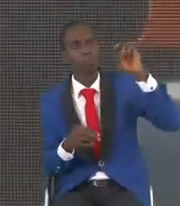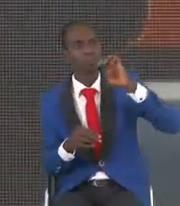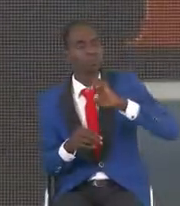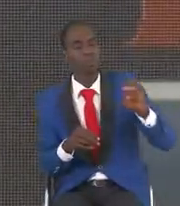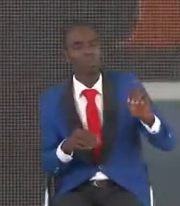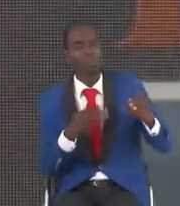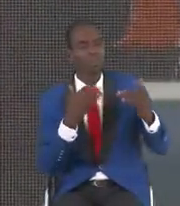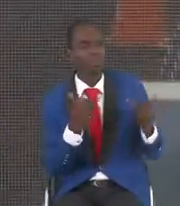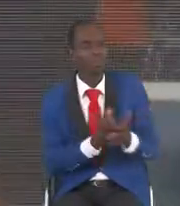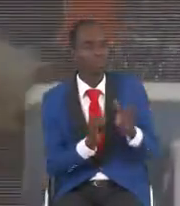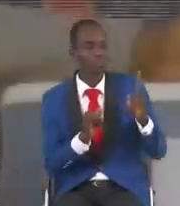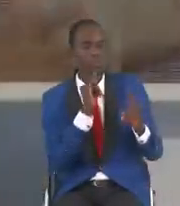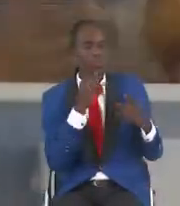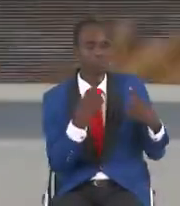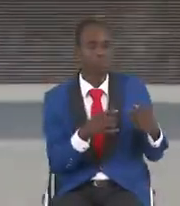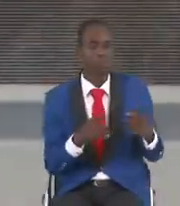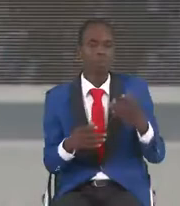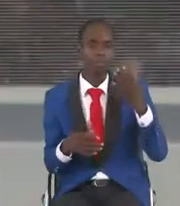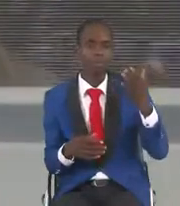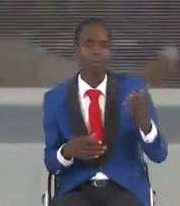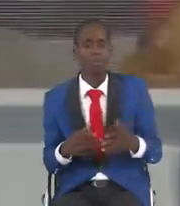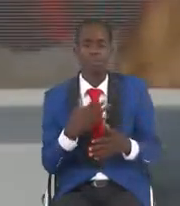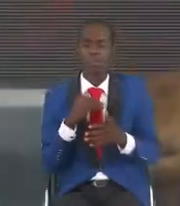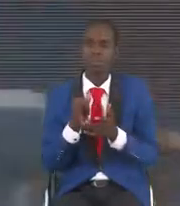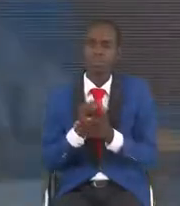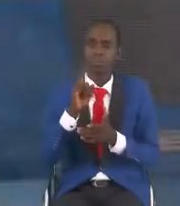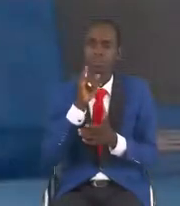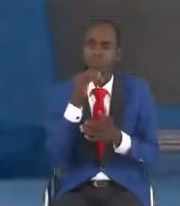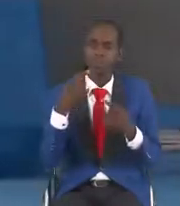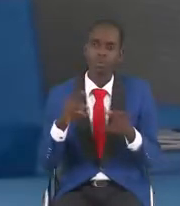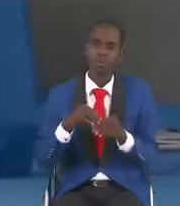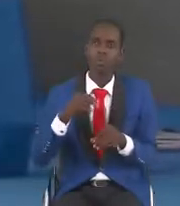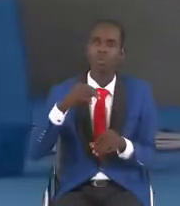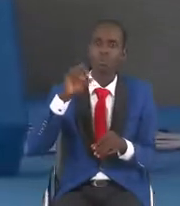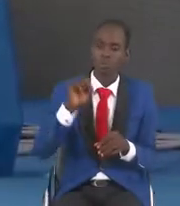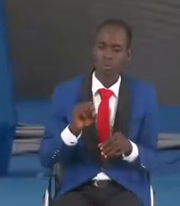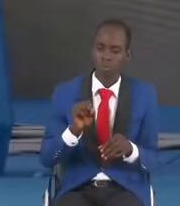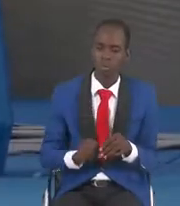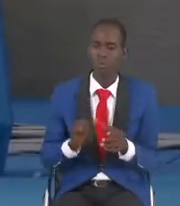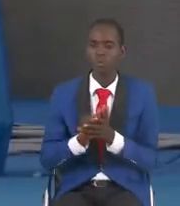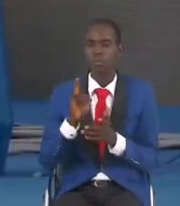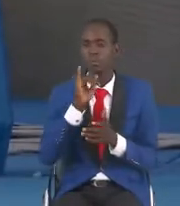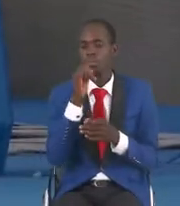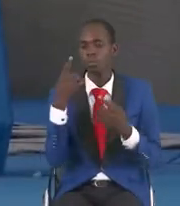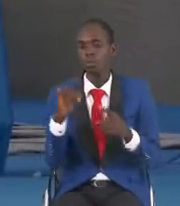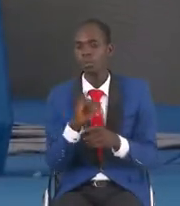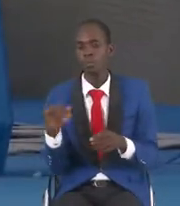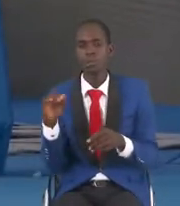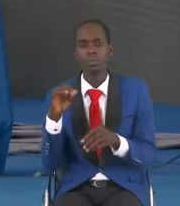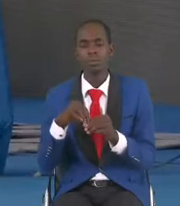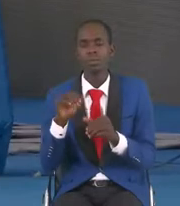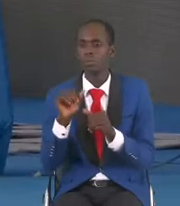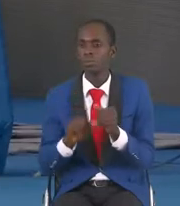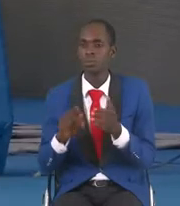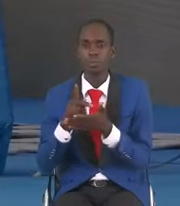happening in the northwest, and that one is happening in the south-south, and that one is happening in you know, other parts of